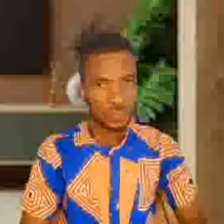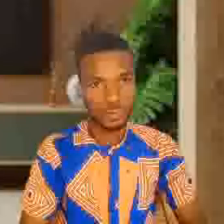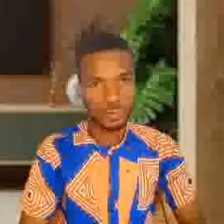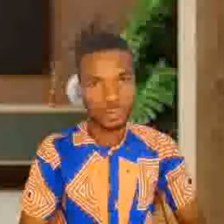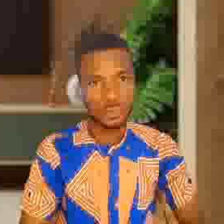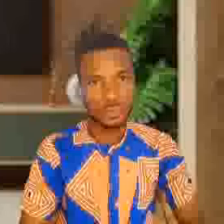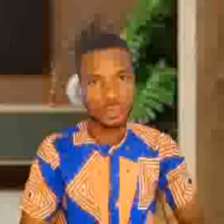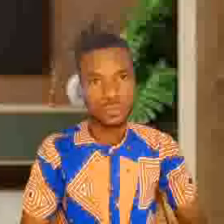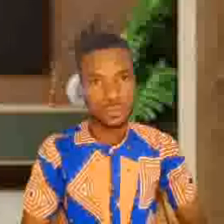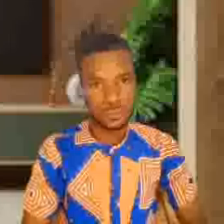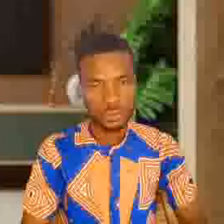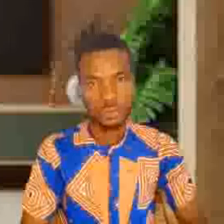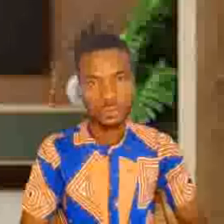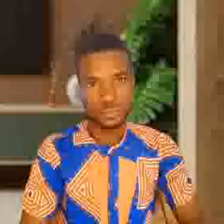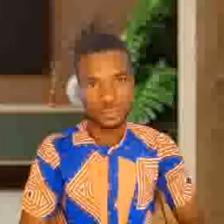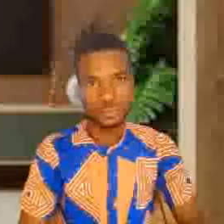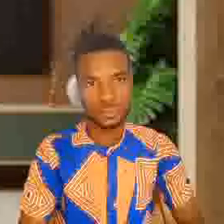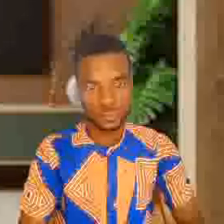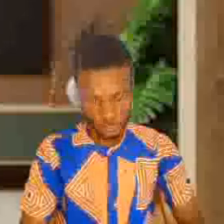3 a.m. in the morning.